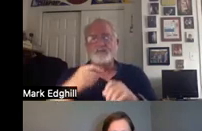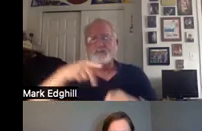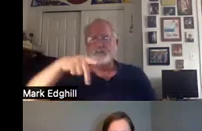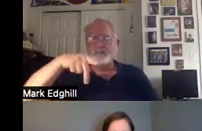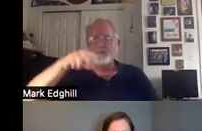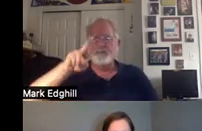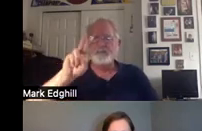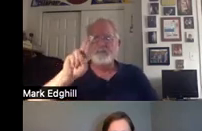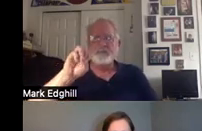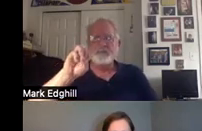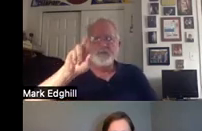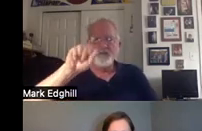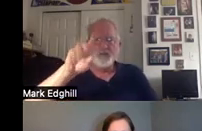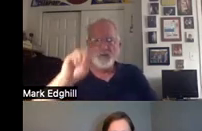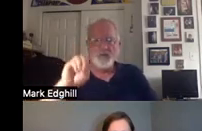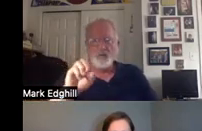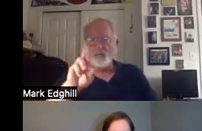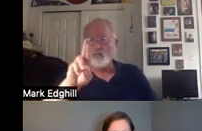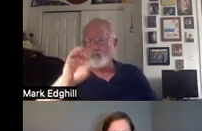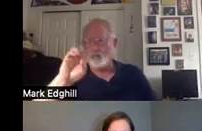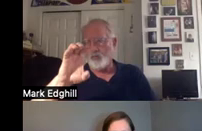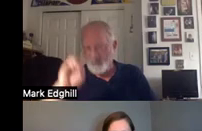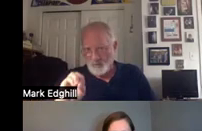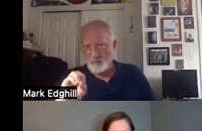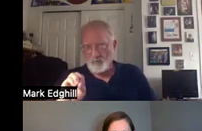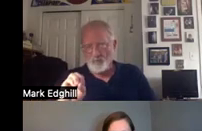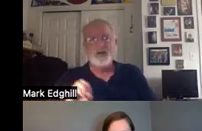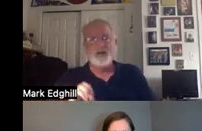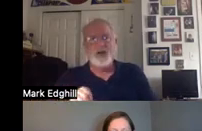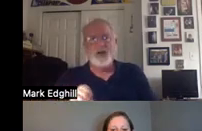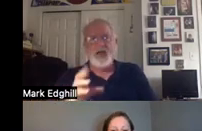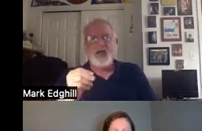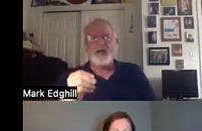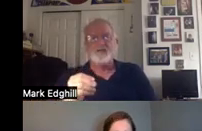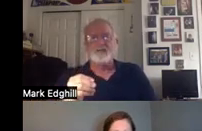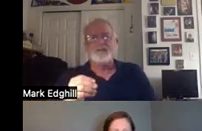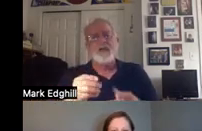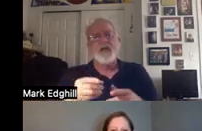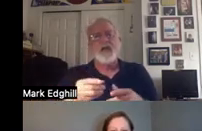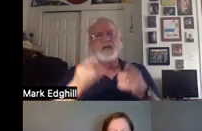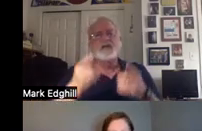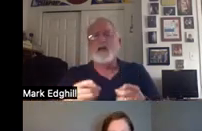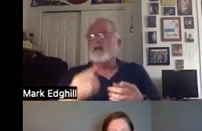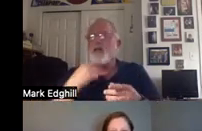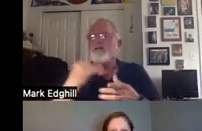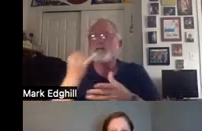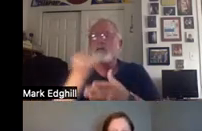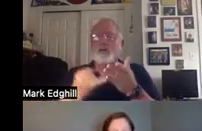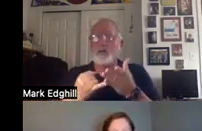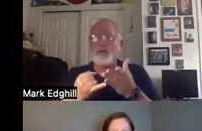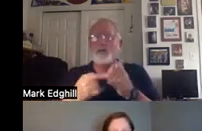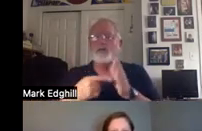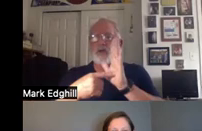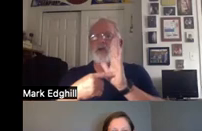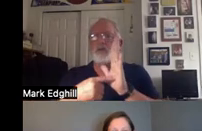Puerto Rico. He's from Puerto Rico. He decided to have his